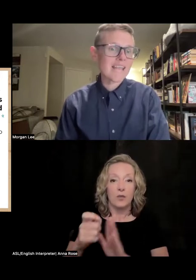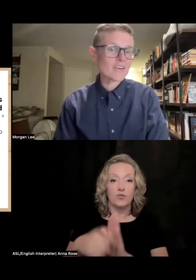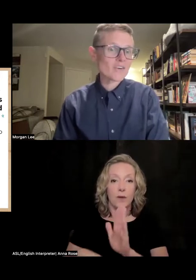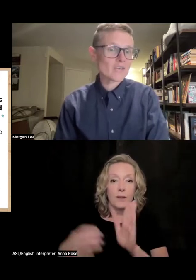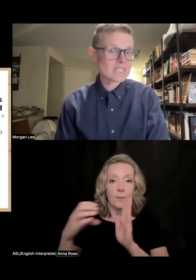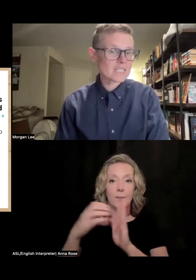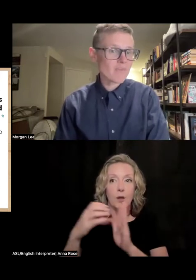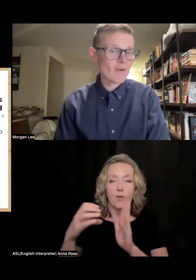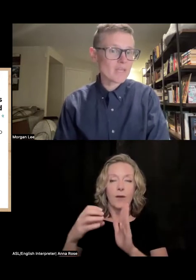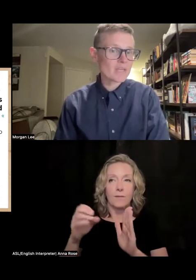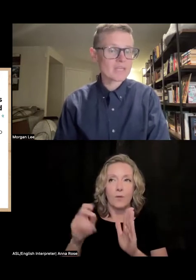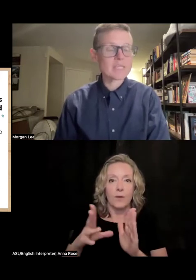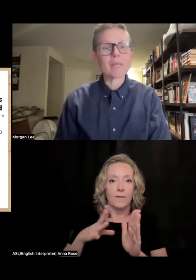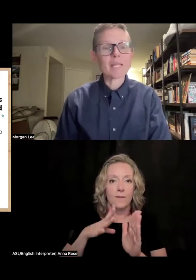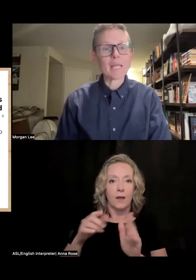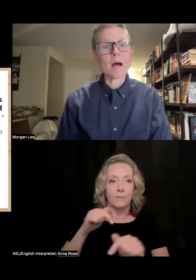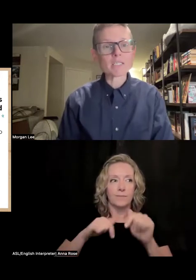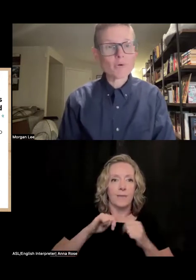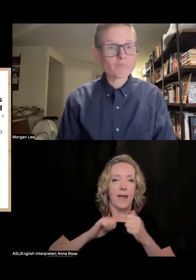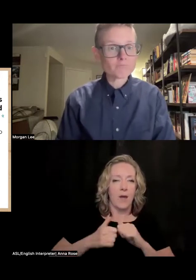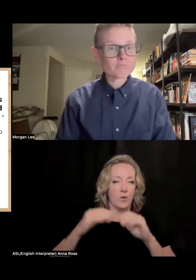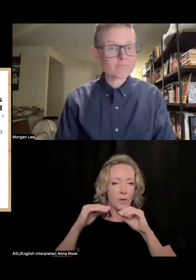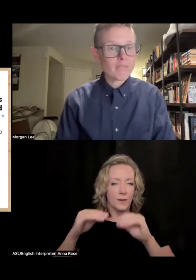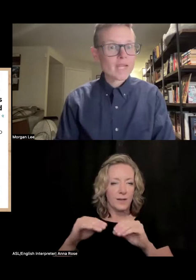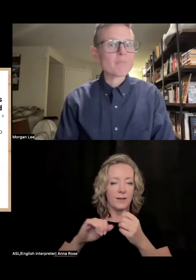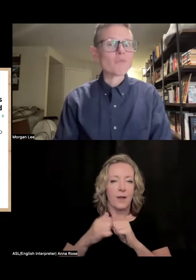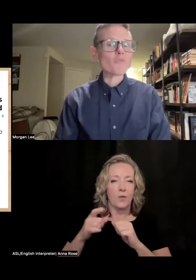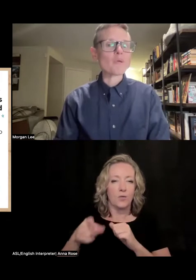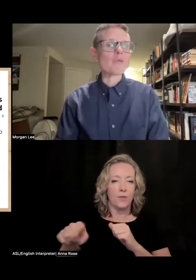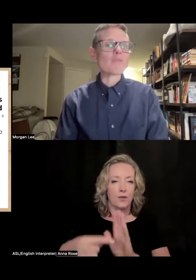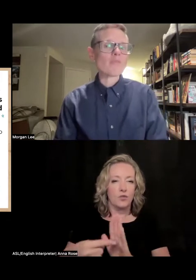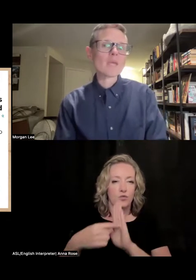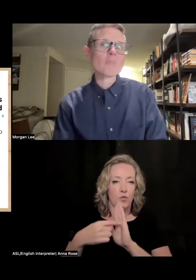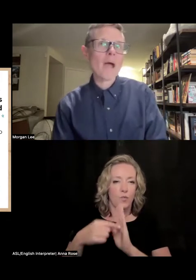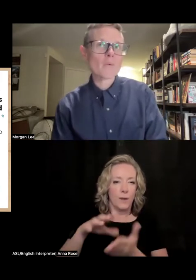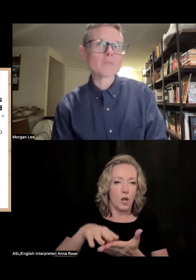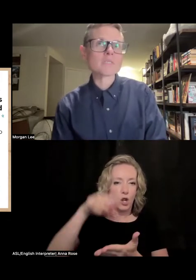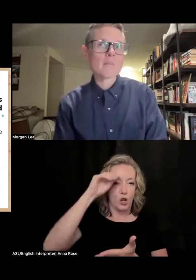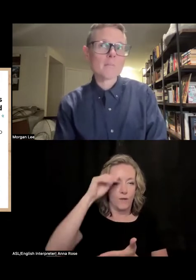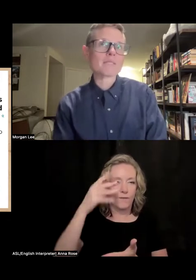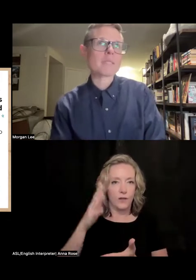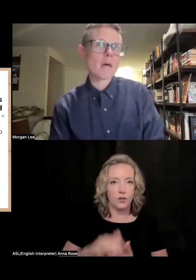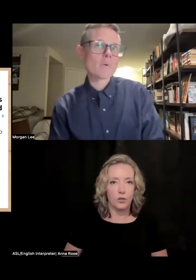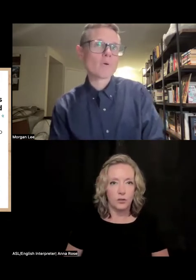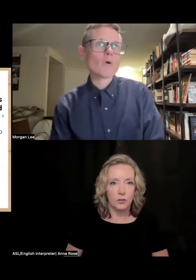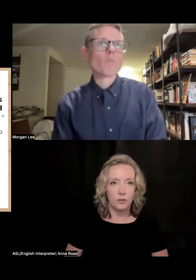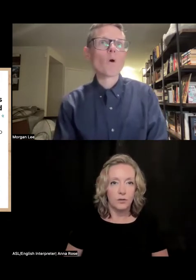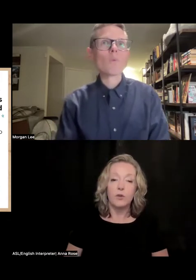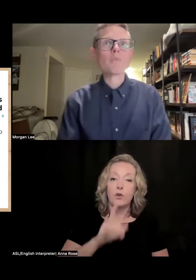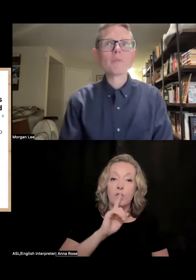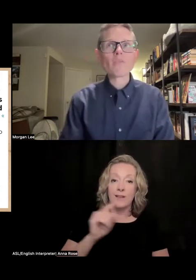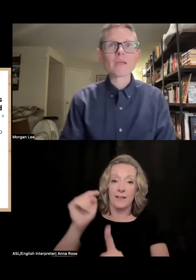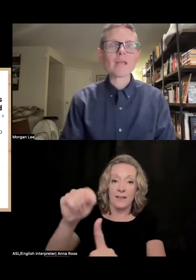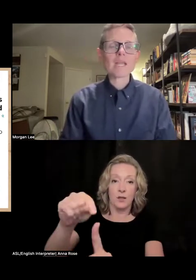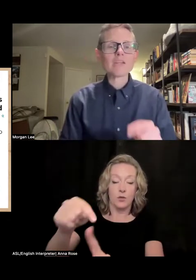the standard is it's seemingly impossible. But if we think backwards, step by step, what